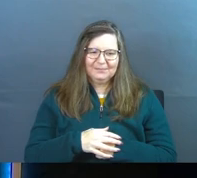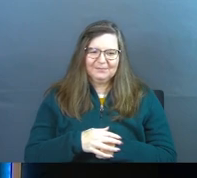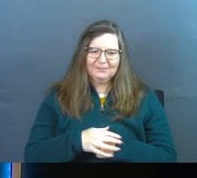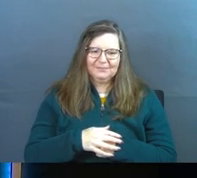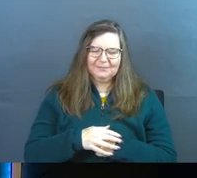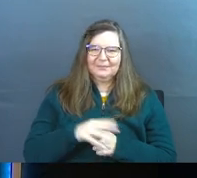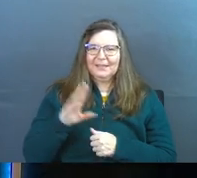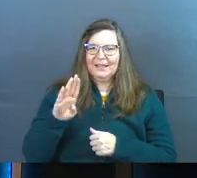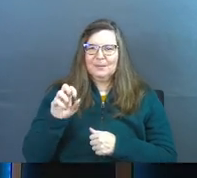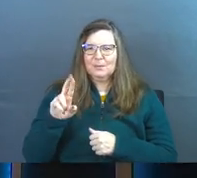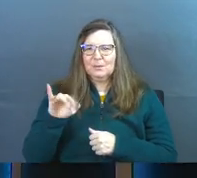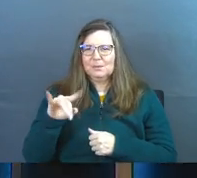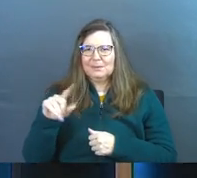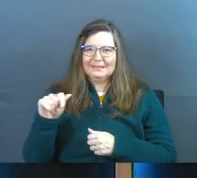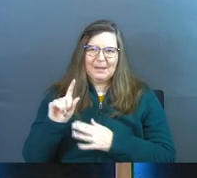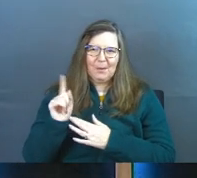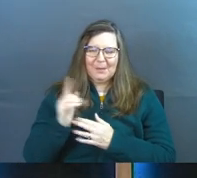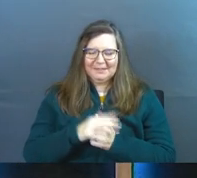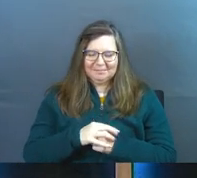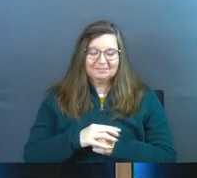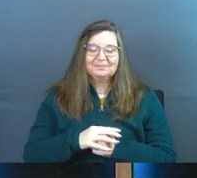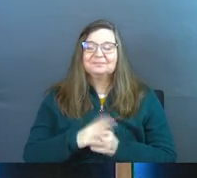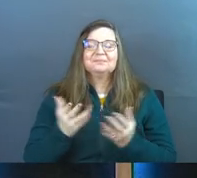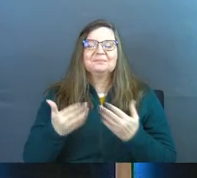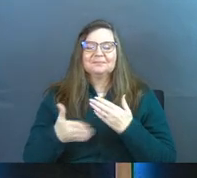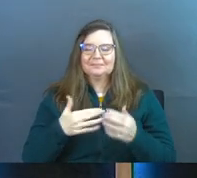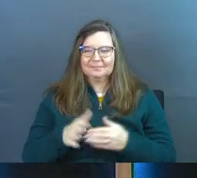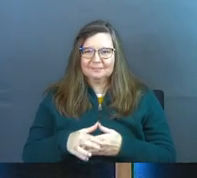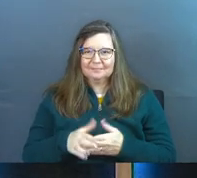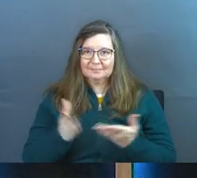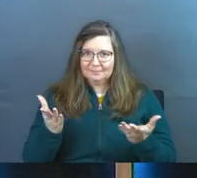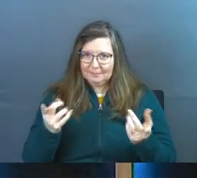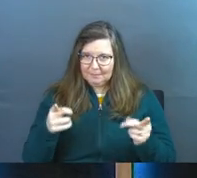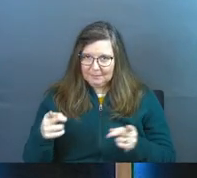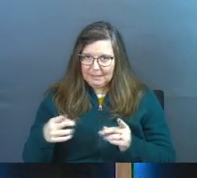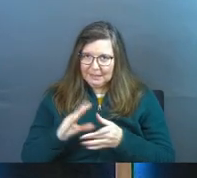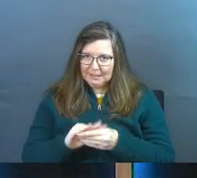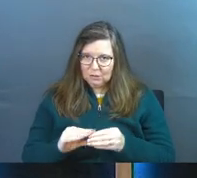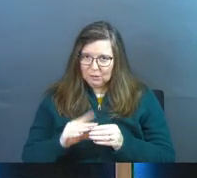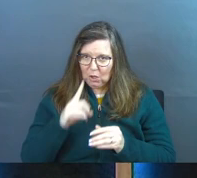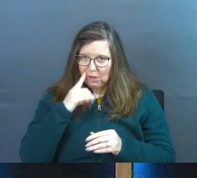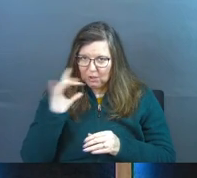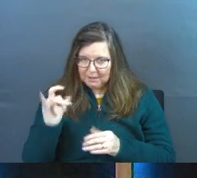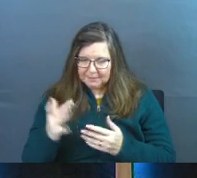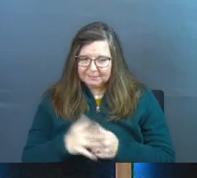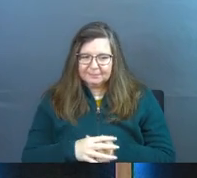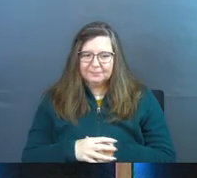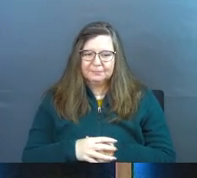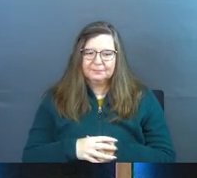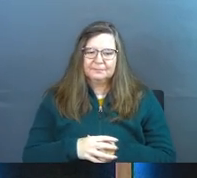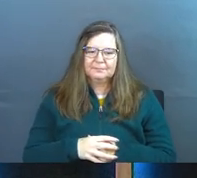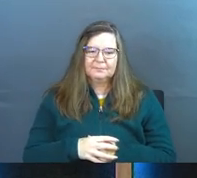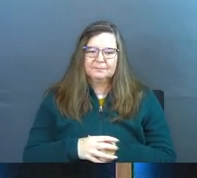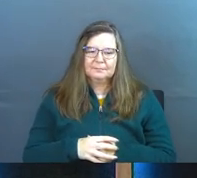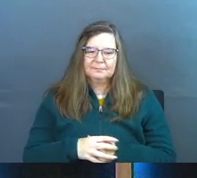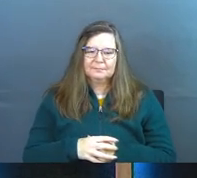That's a barista moment. So here's how this illustration's gonna go.